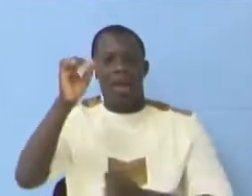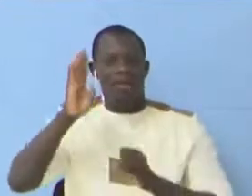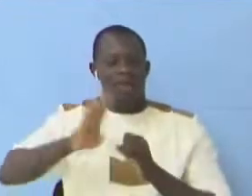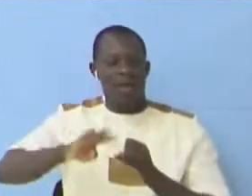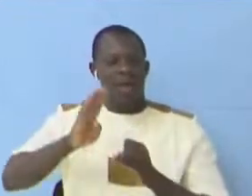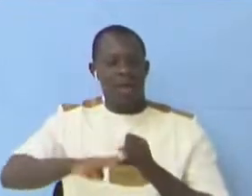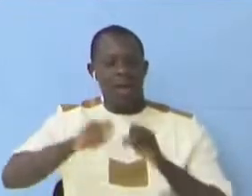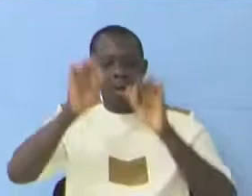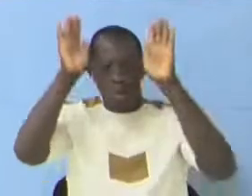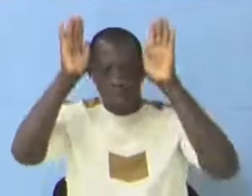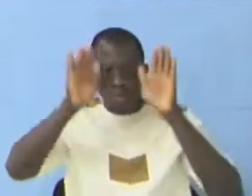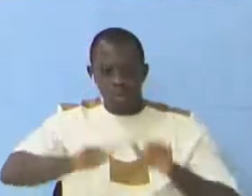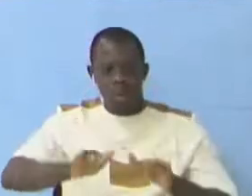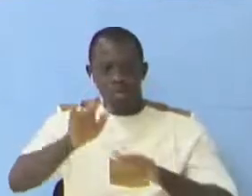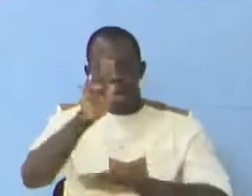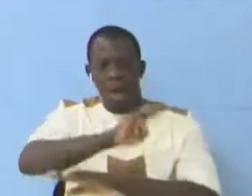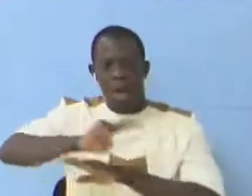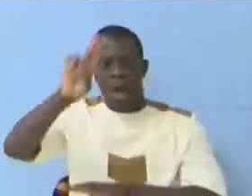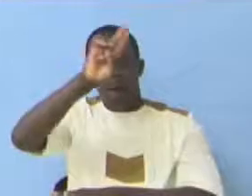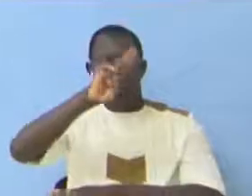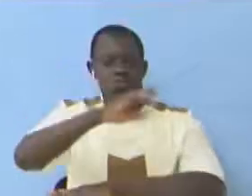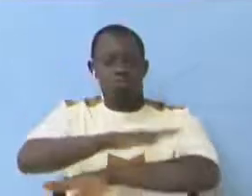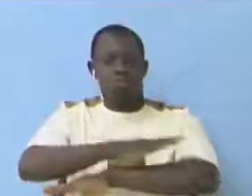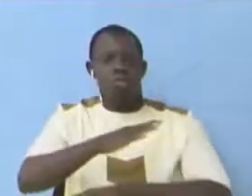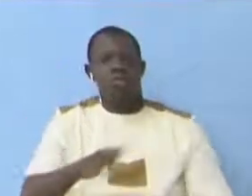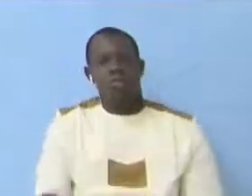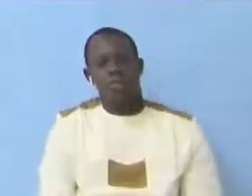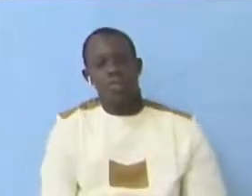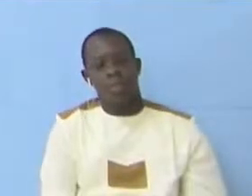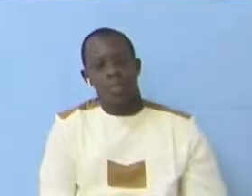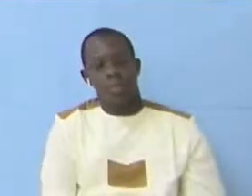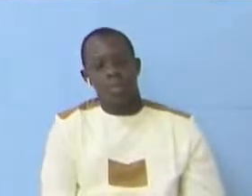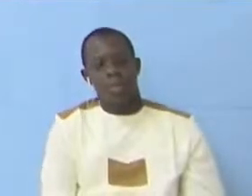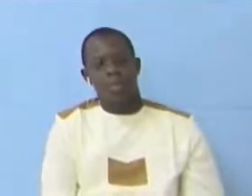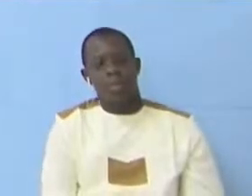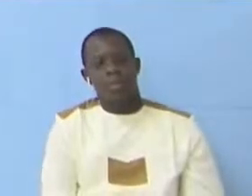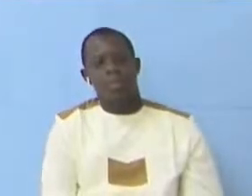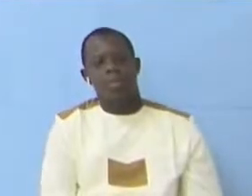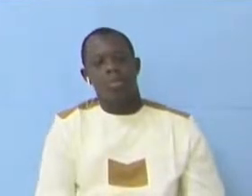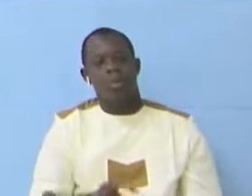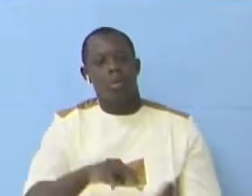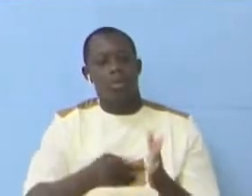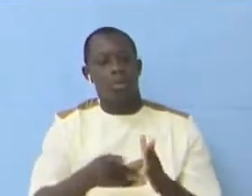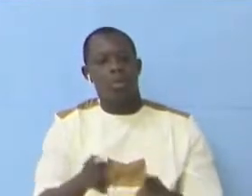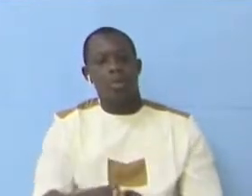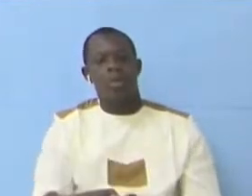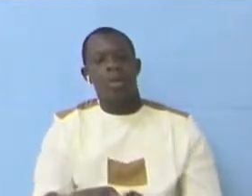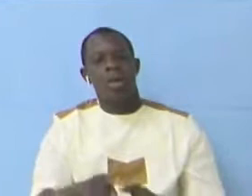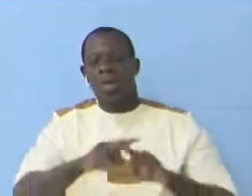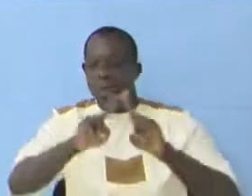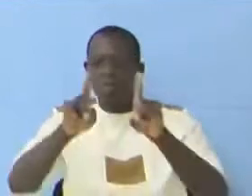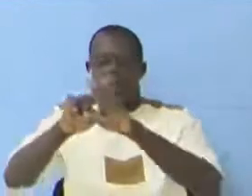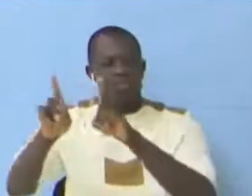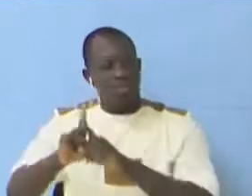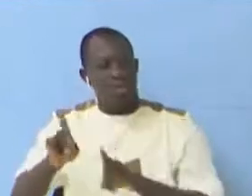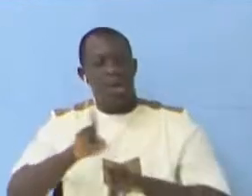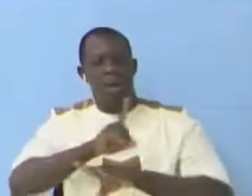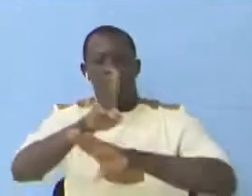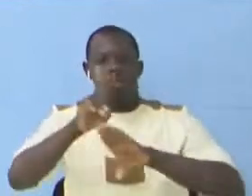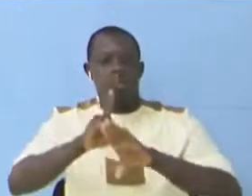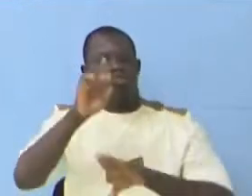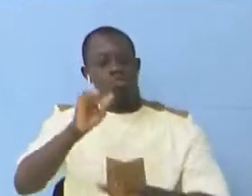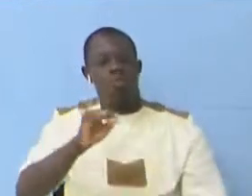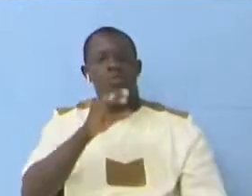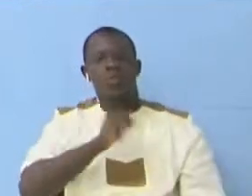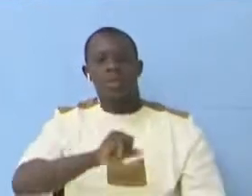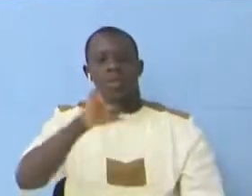dem Muslim High School. That's quite a merry-go-round, Mr. Seka. Absolutely. Mr. Seka.